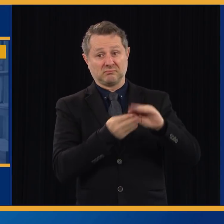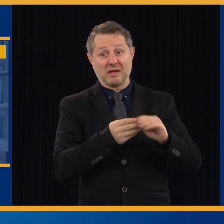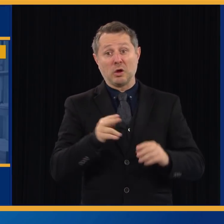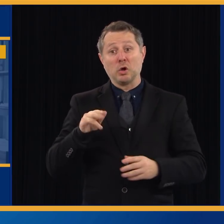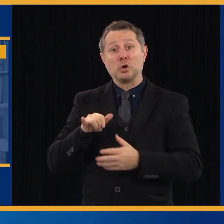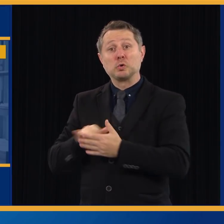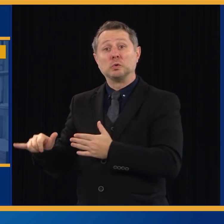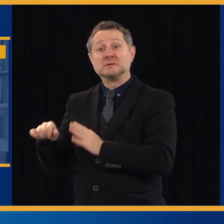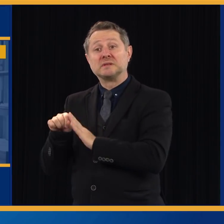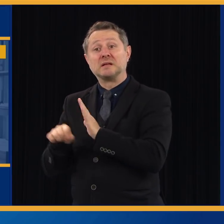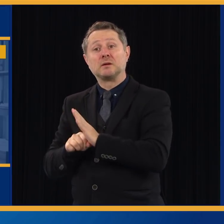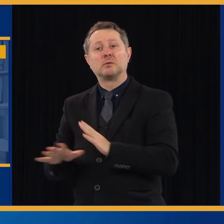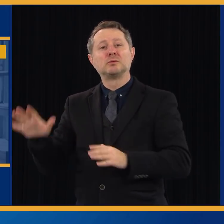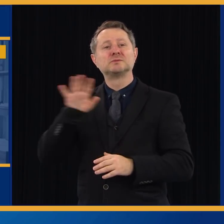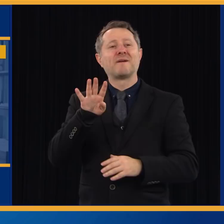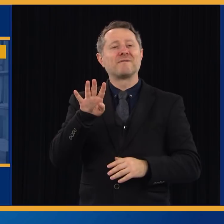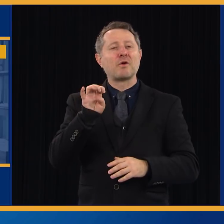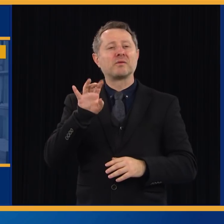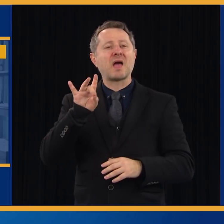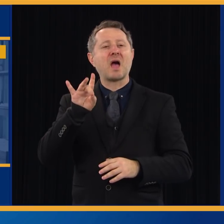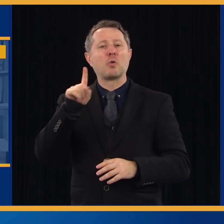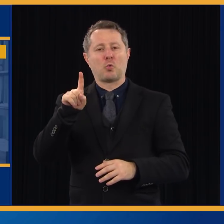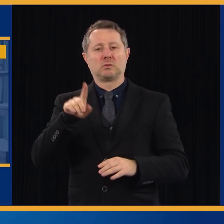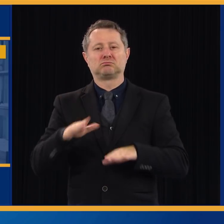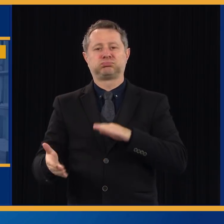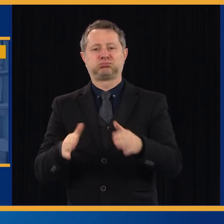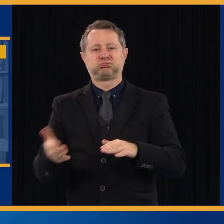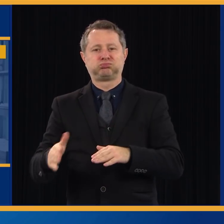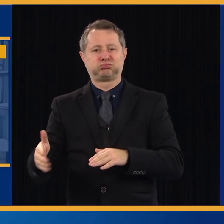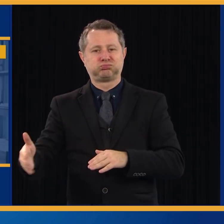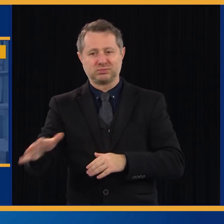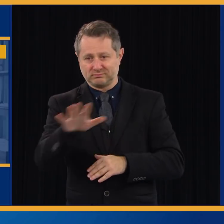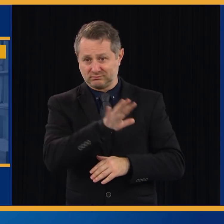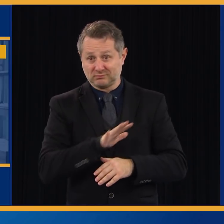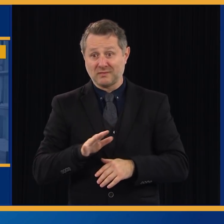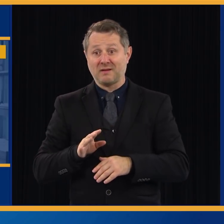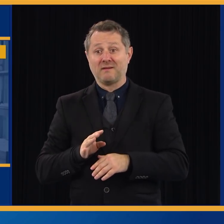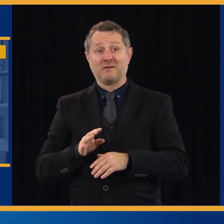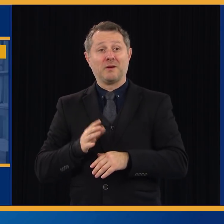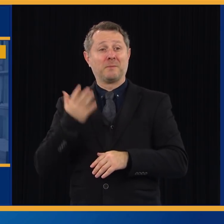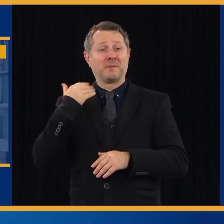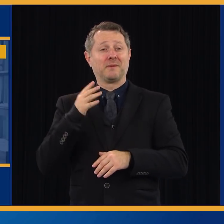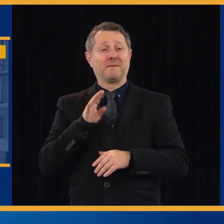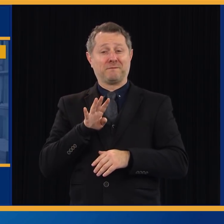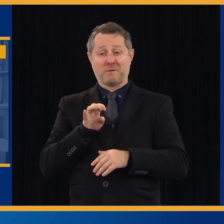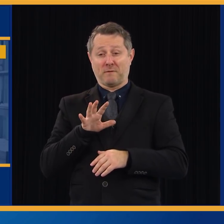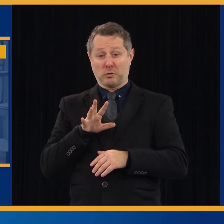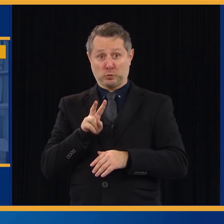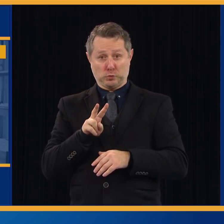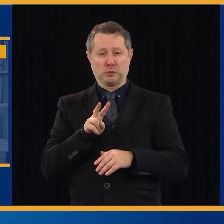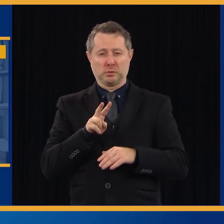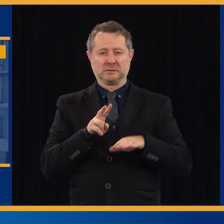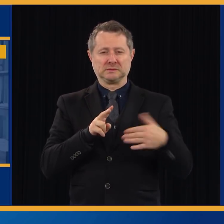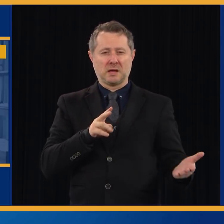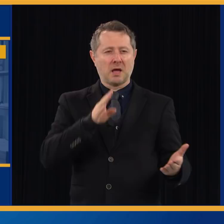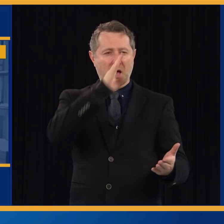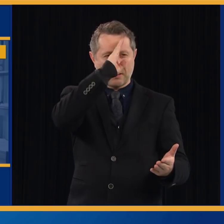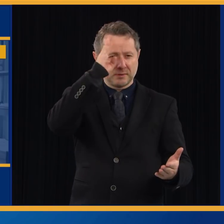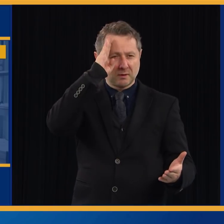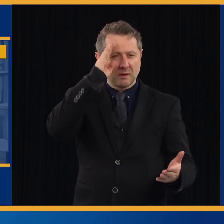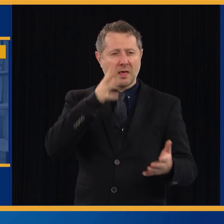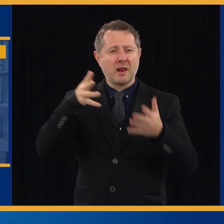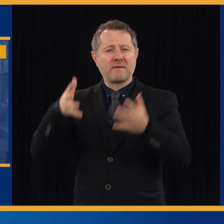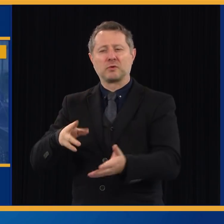people, 452 in hospitals, 29 in nursing homes. Again, nursing homes are a central focus